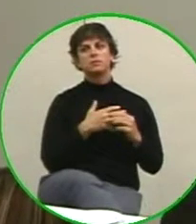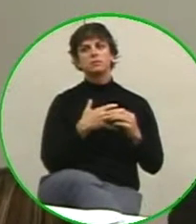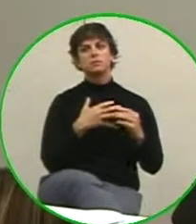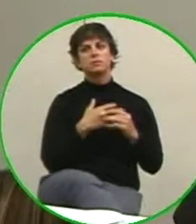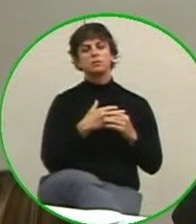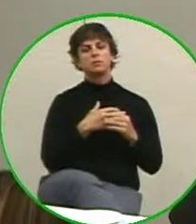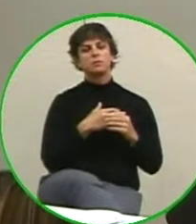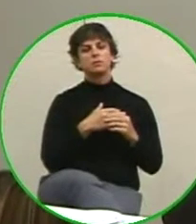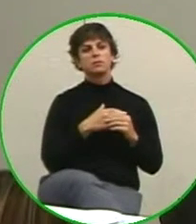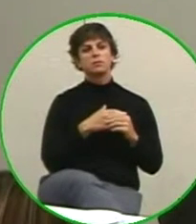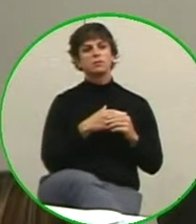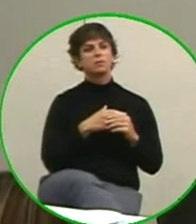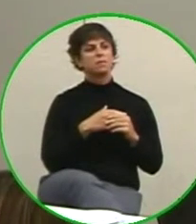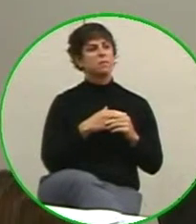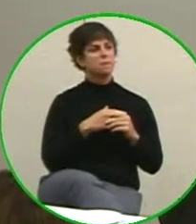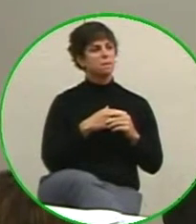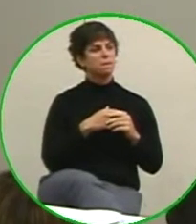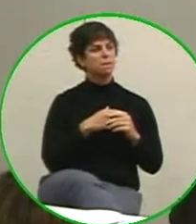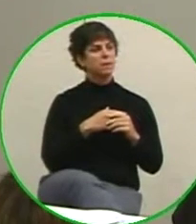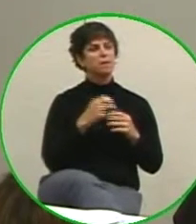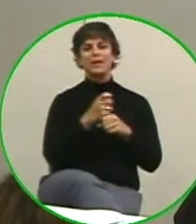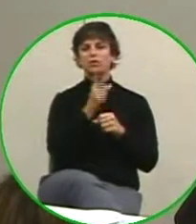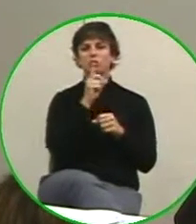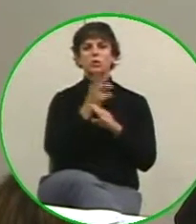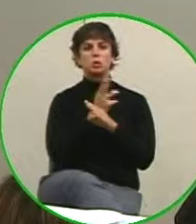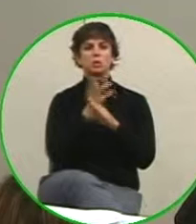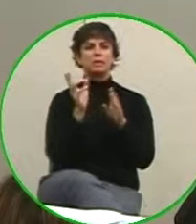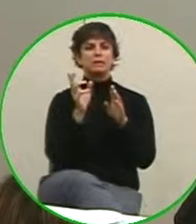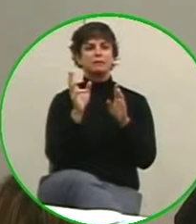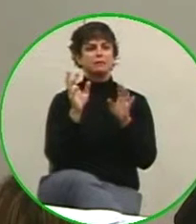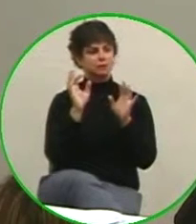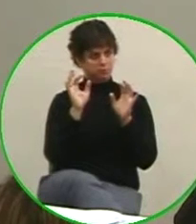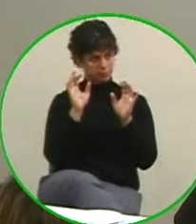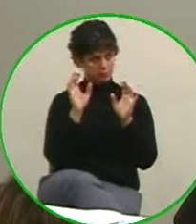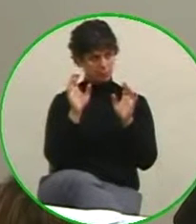and make sure we're using some of the same definitions.